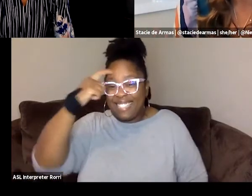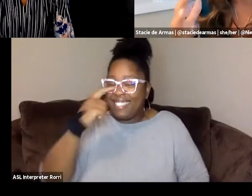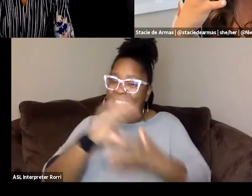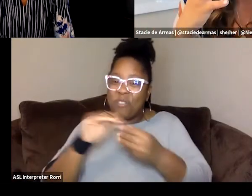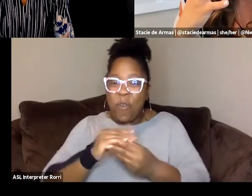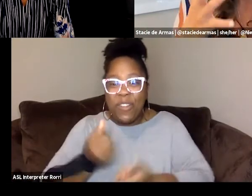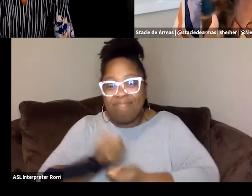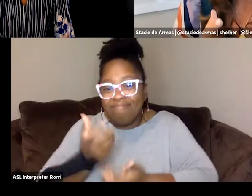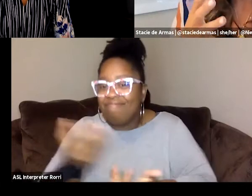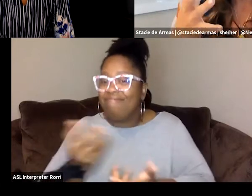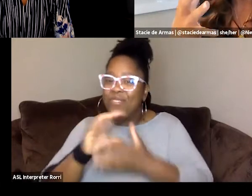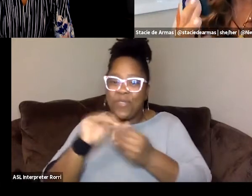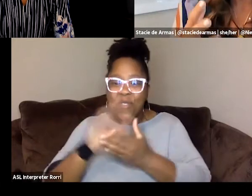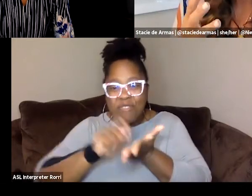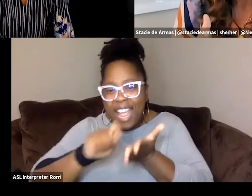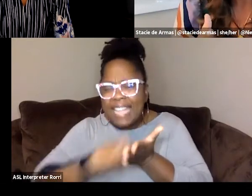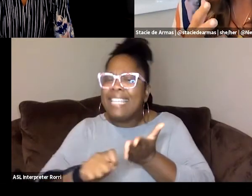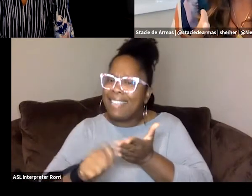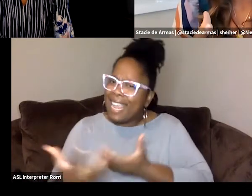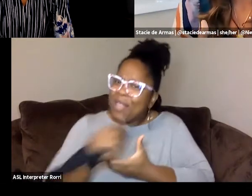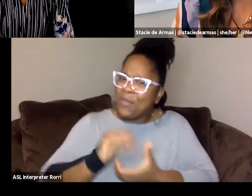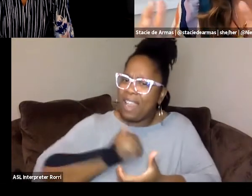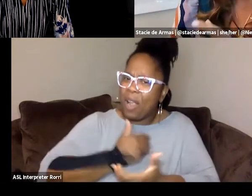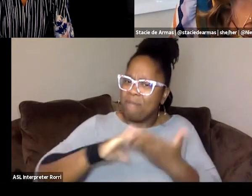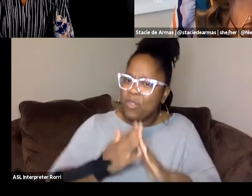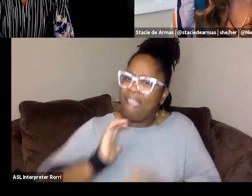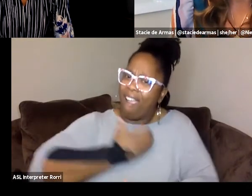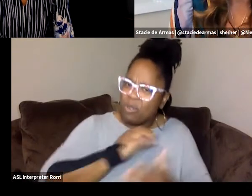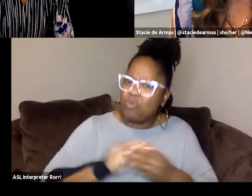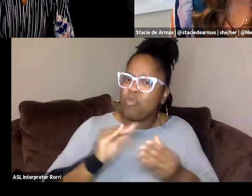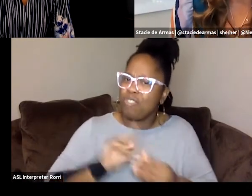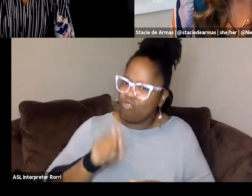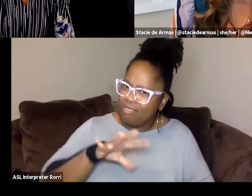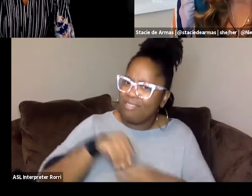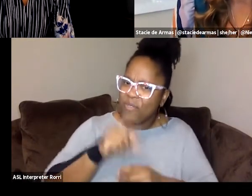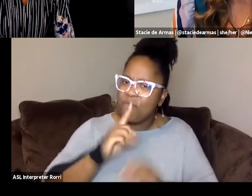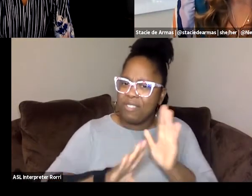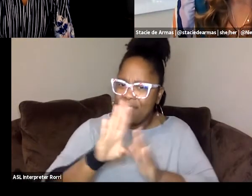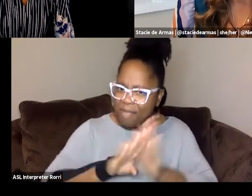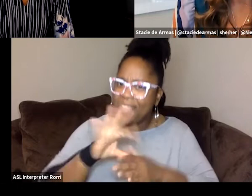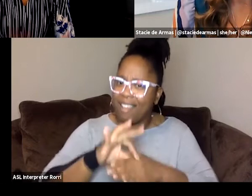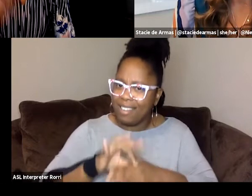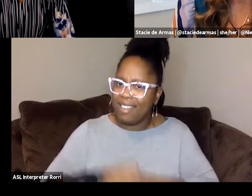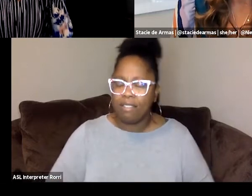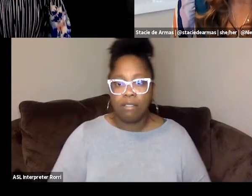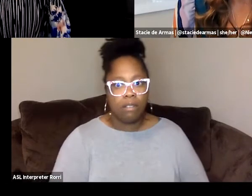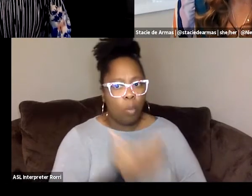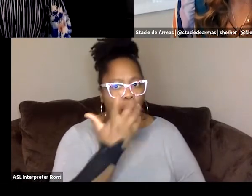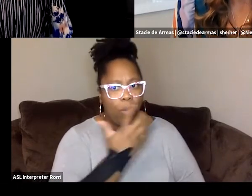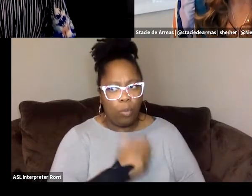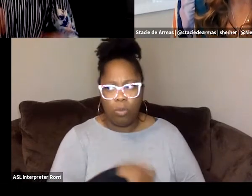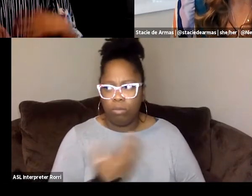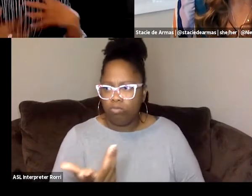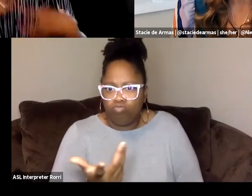storytelling sense to think about this community and telling the stories of this community in developed content. Wow. And so that makes me think